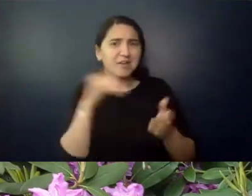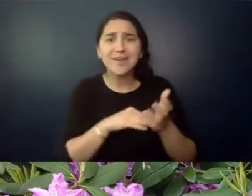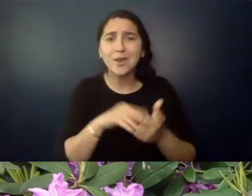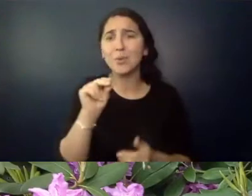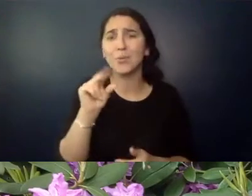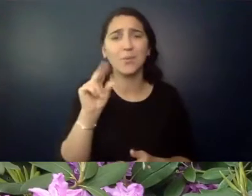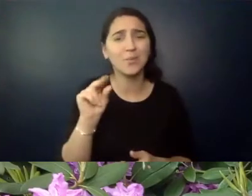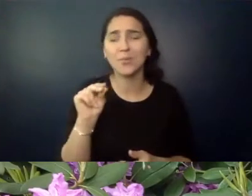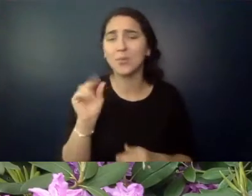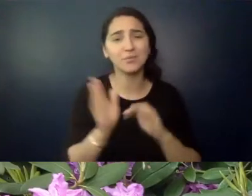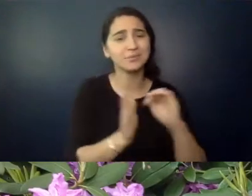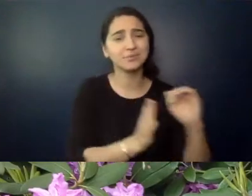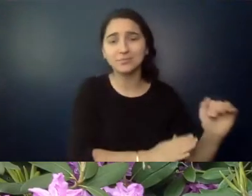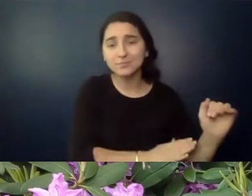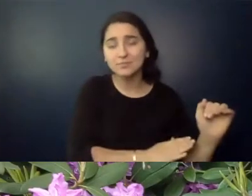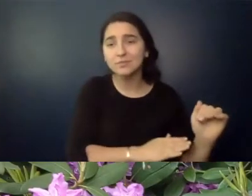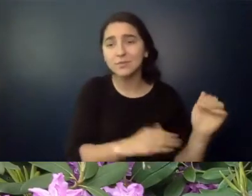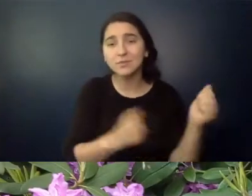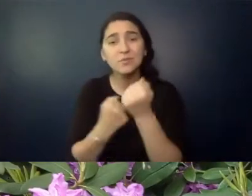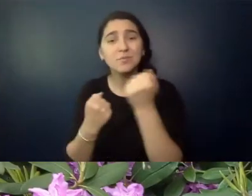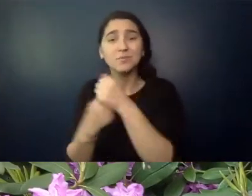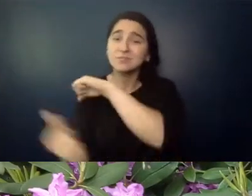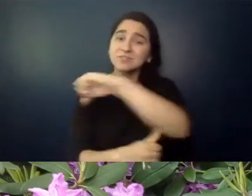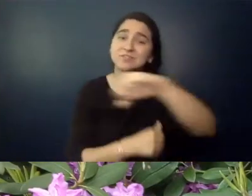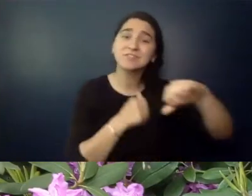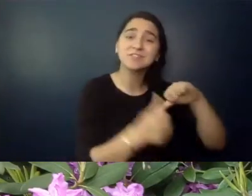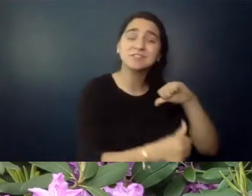Strengthen the faint-hearted.